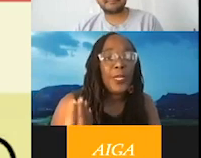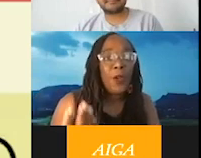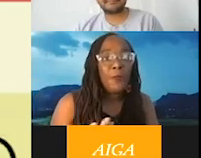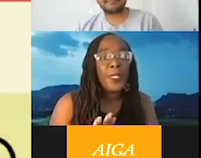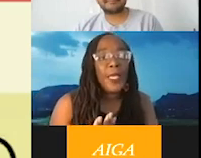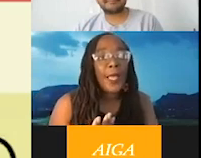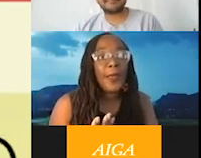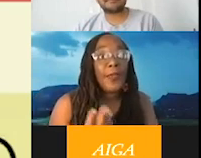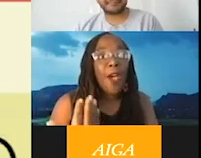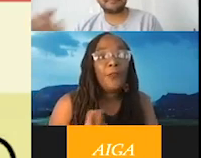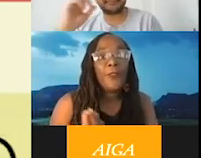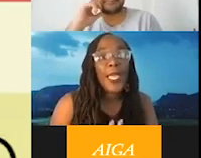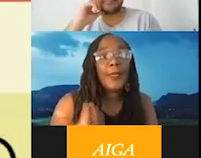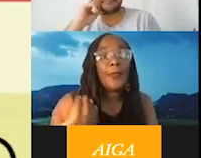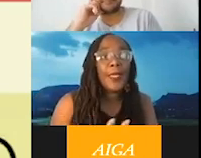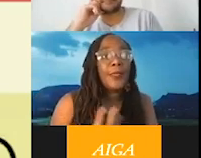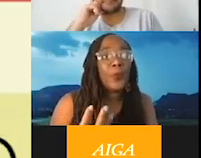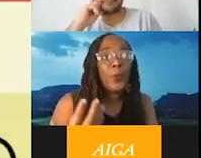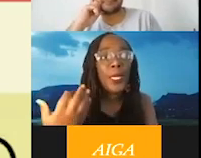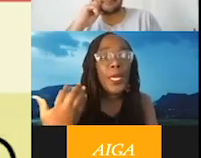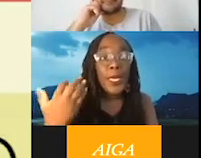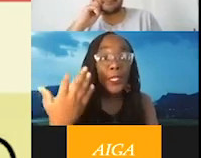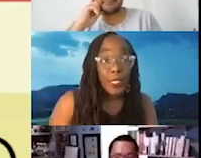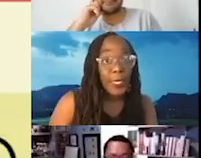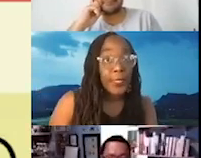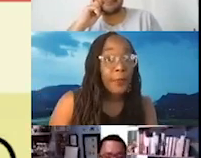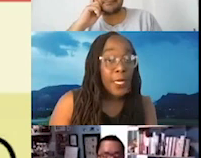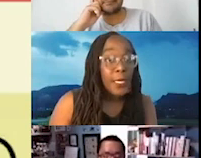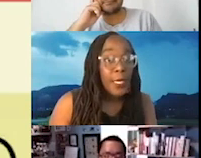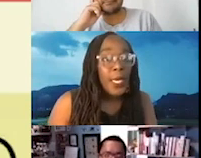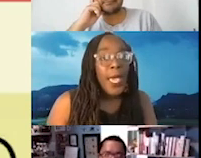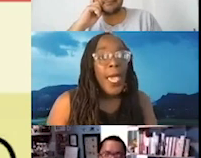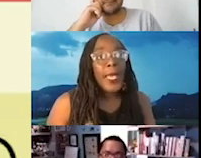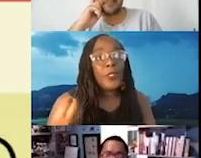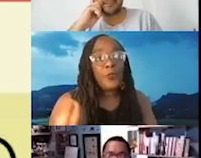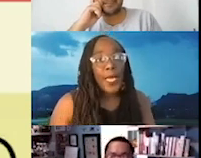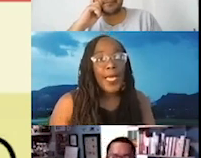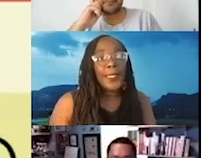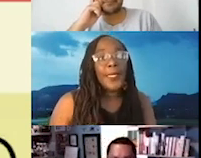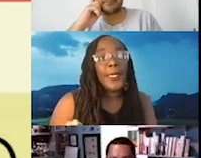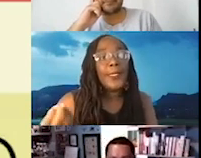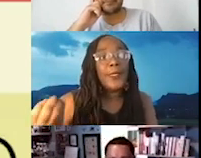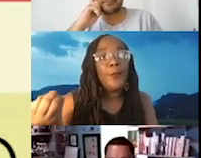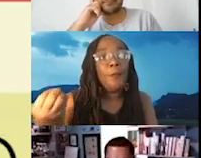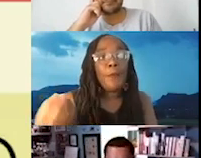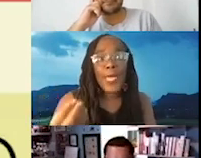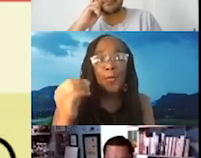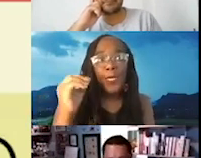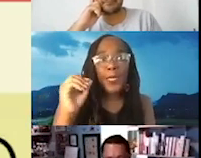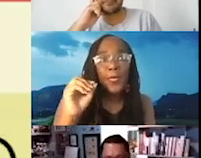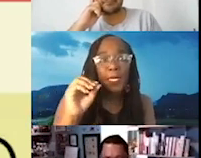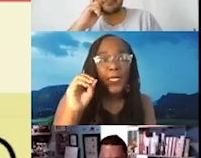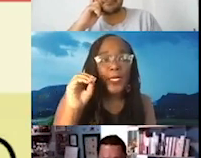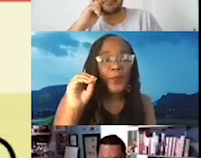to room in a conference and not find things that were interesting to me. And I was realizing that